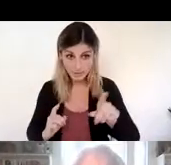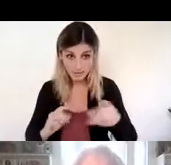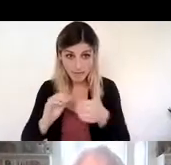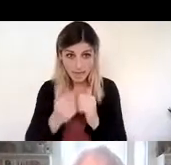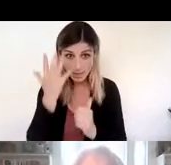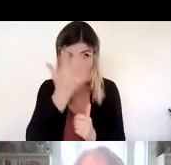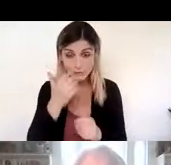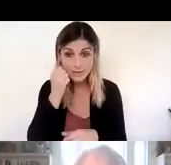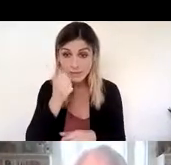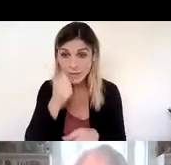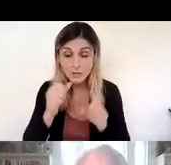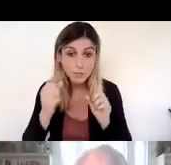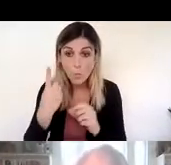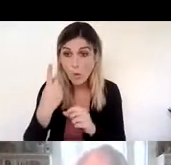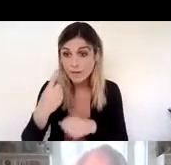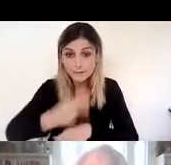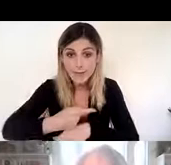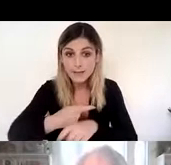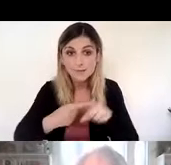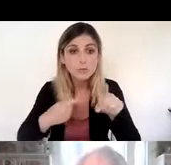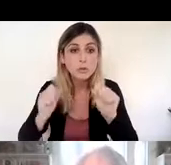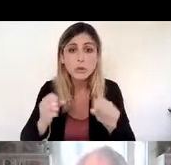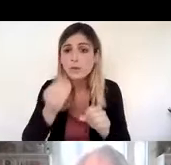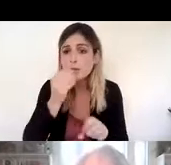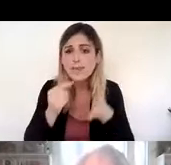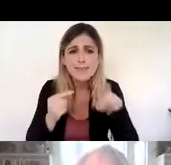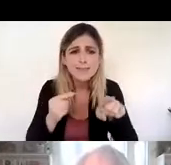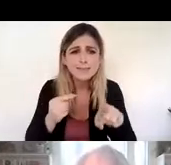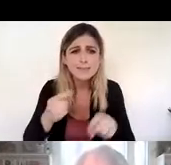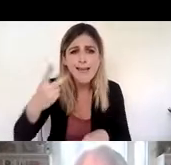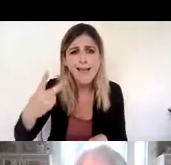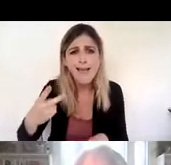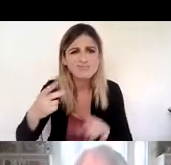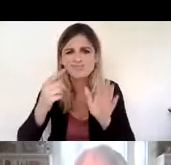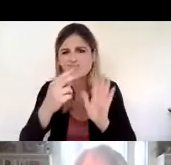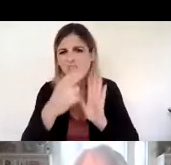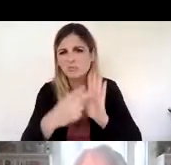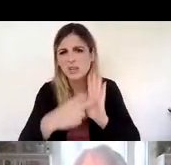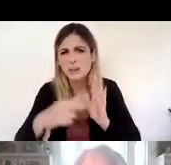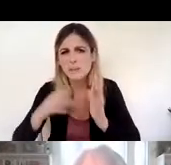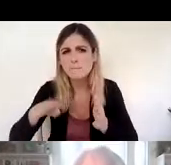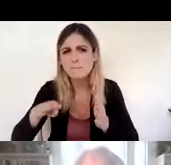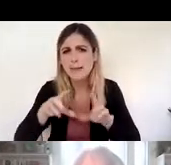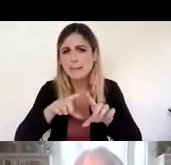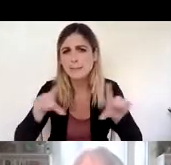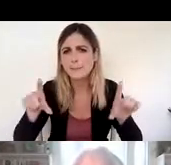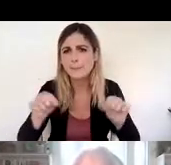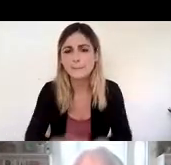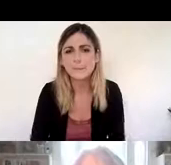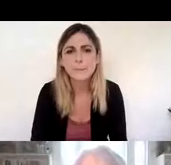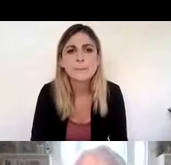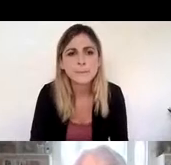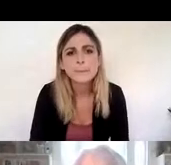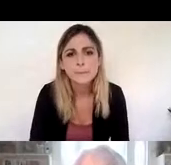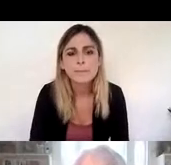half a cup of cooked beans, tofu, or tempeh, a quarter cup of soy nuts or peanuts, 2 tablespoons of peanut butter, a cup of soy milk or pea